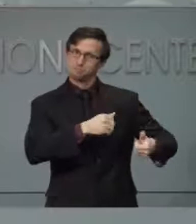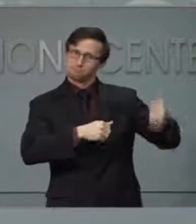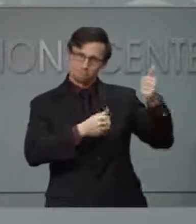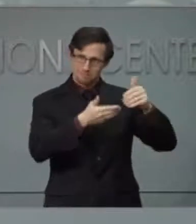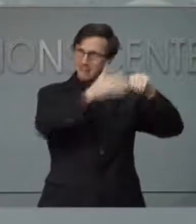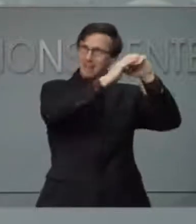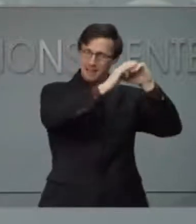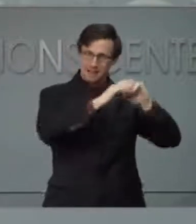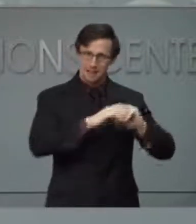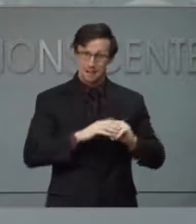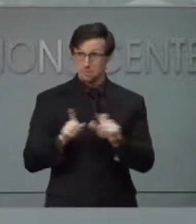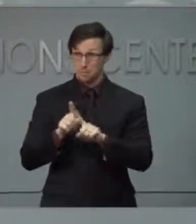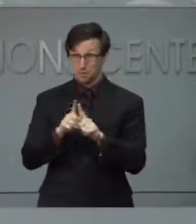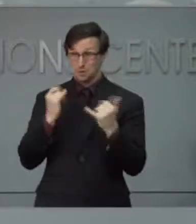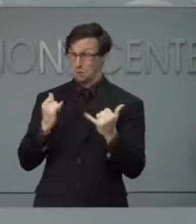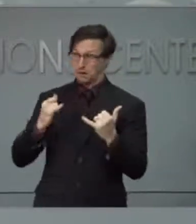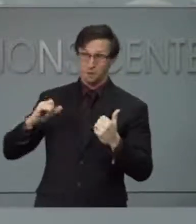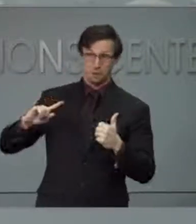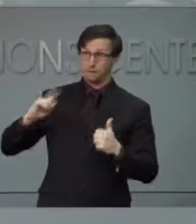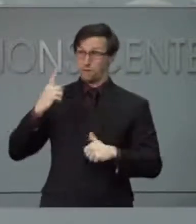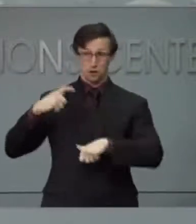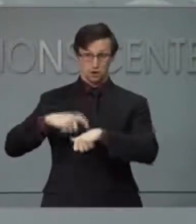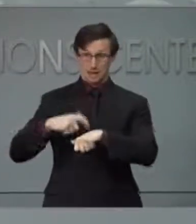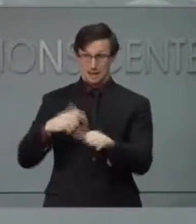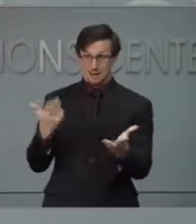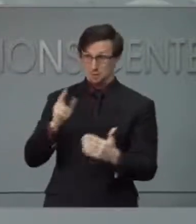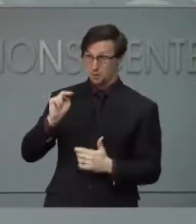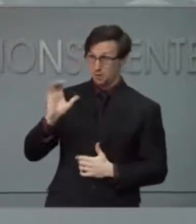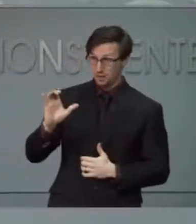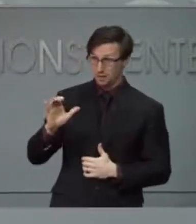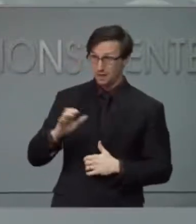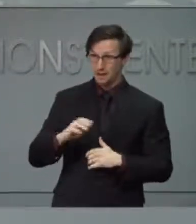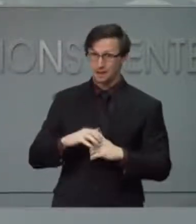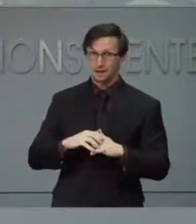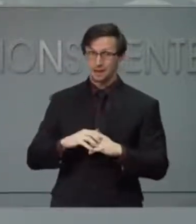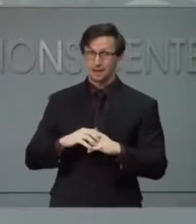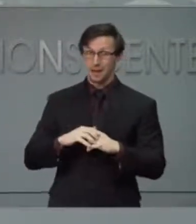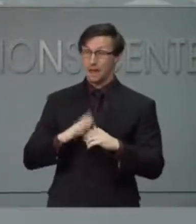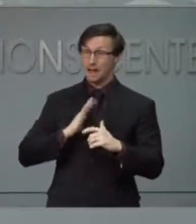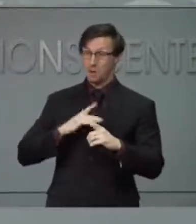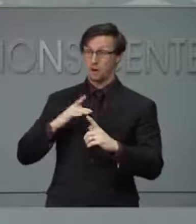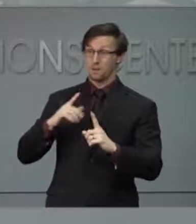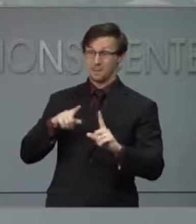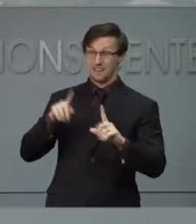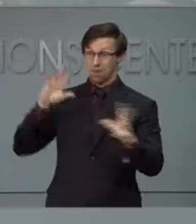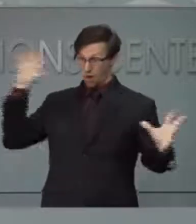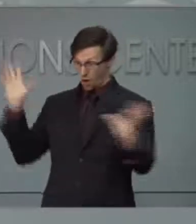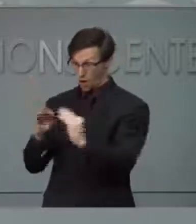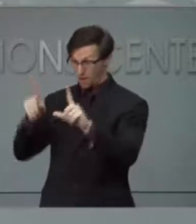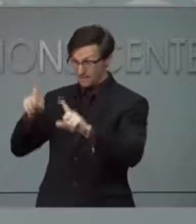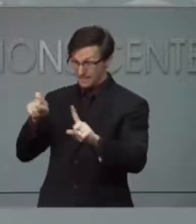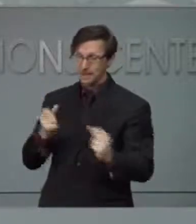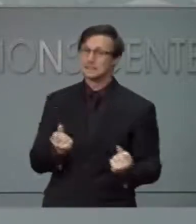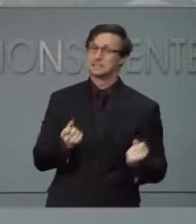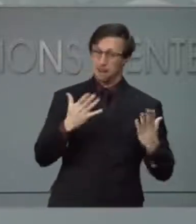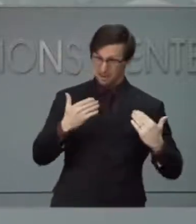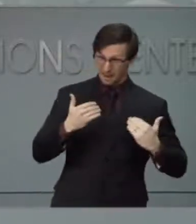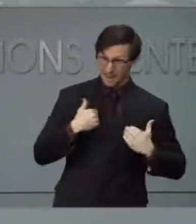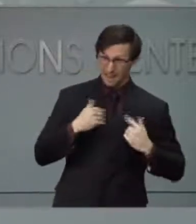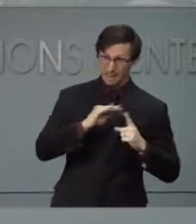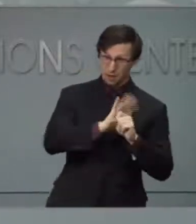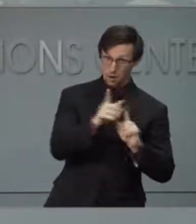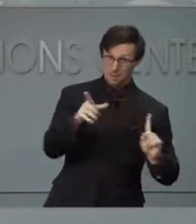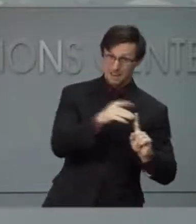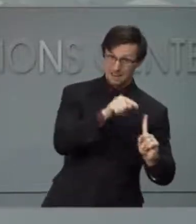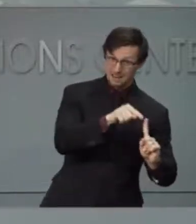for the first time ever, or first time since April, I should say, positivity rates above 10% for 3 consecutive days. And I know you and the